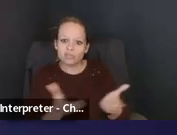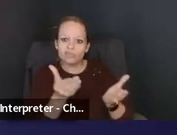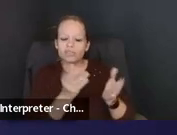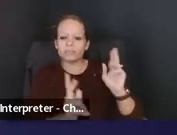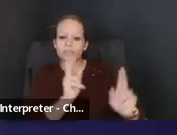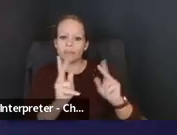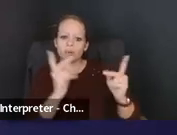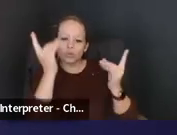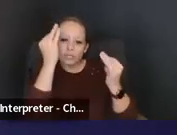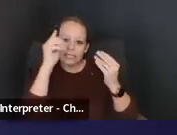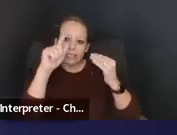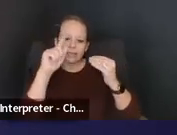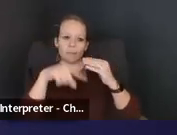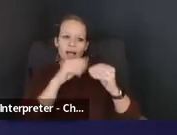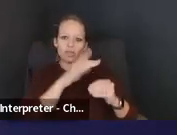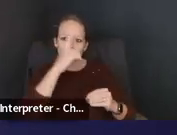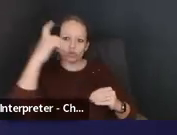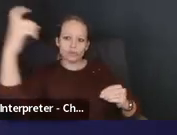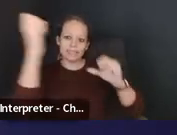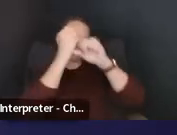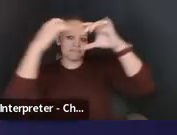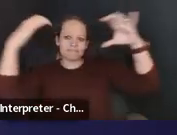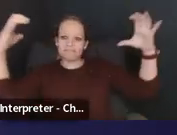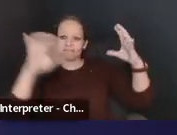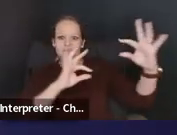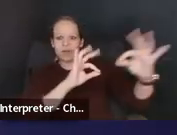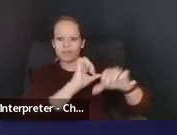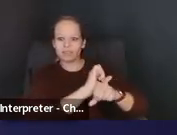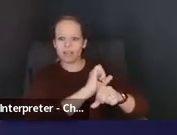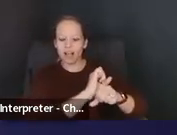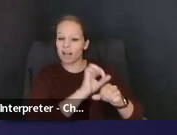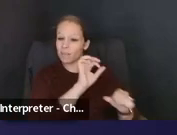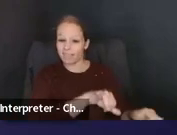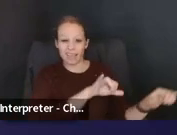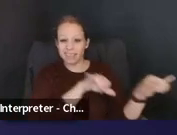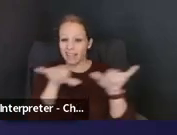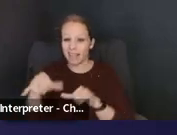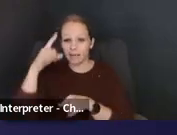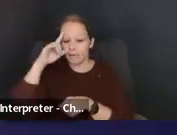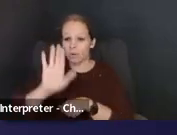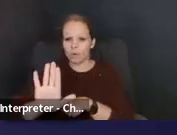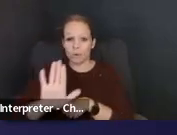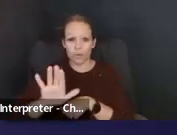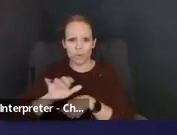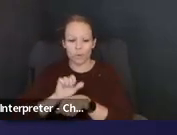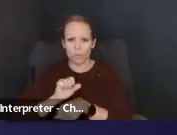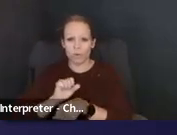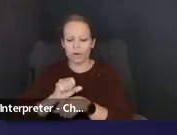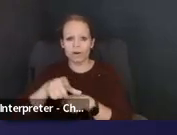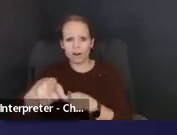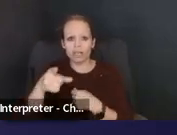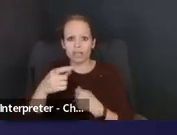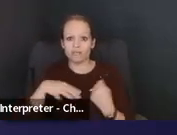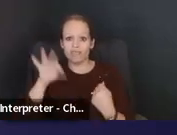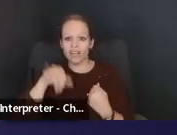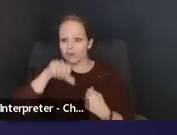what their dream job is. You find out what, and that's true in the work that you're doing too, what's your passion project, and then you go find funding for it.